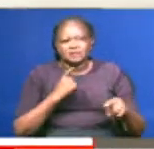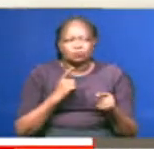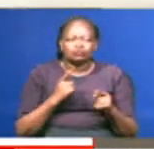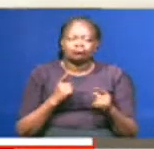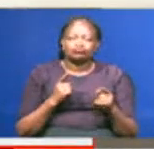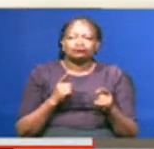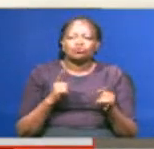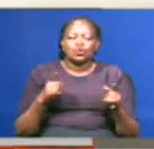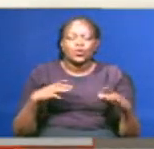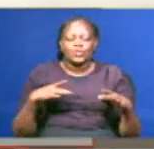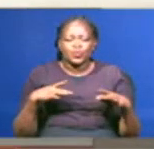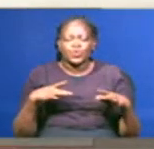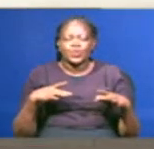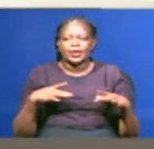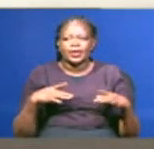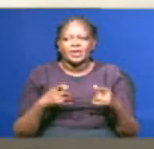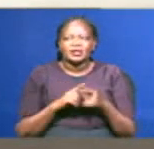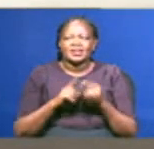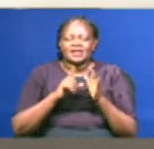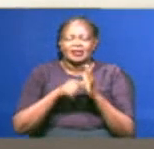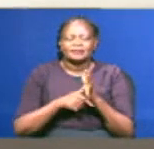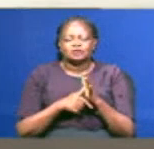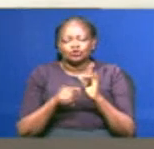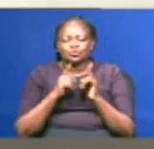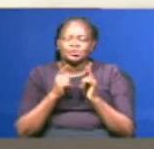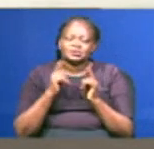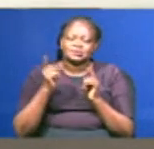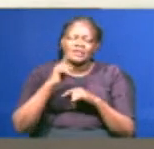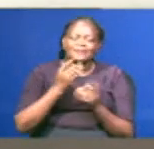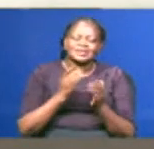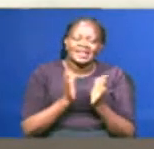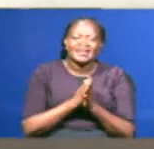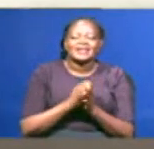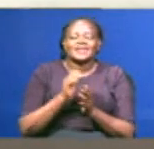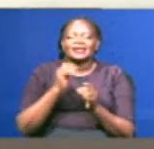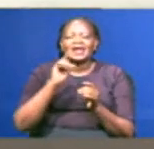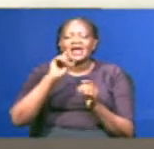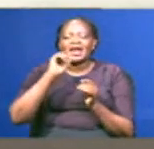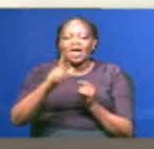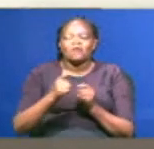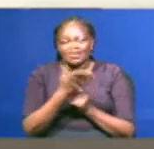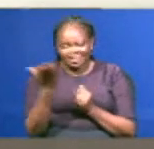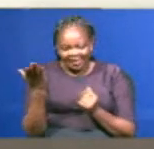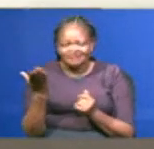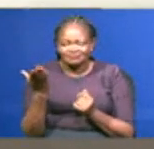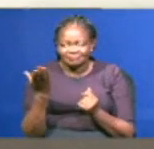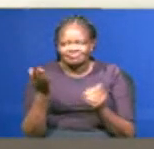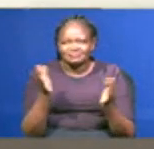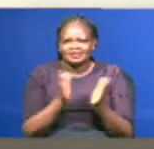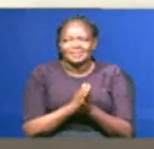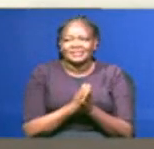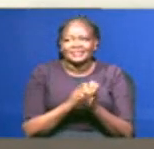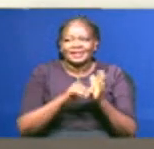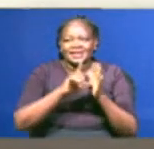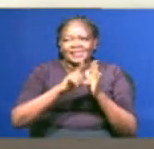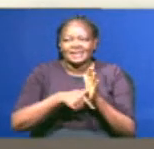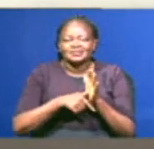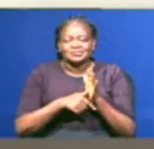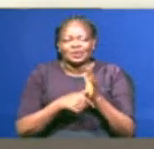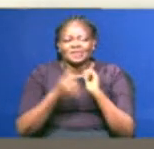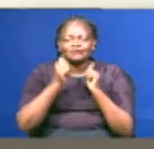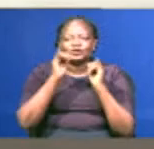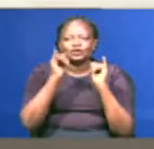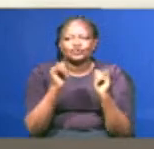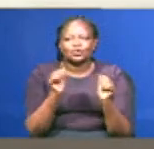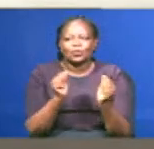Edition. Coming up, we will be looking at today's business. Wairimo Njenga is on standby on the other side. Plus, we'll get spotty